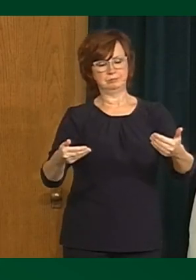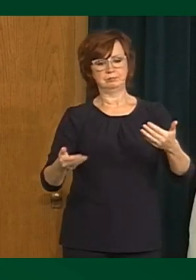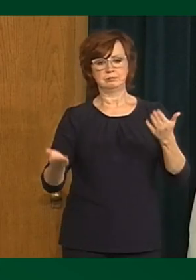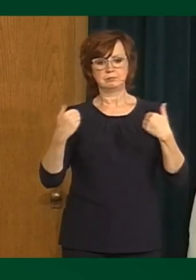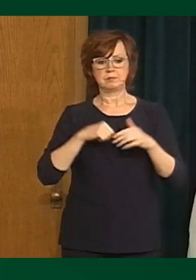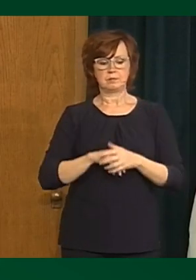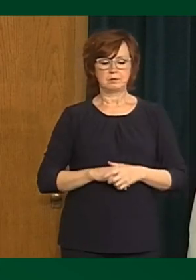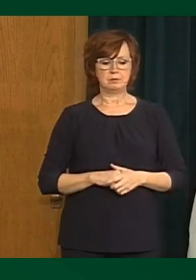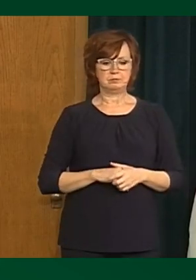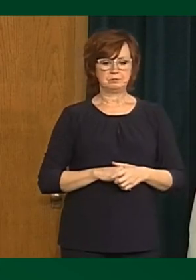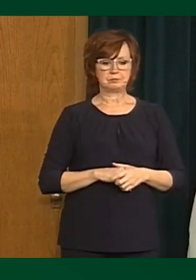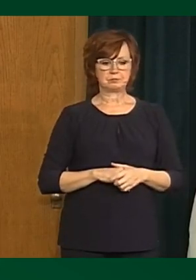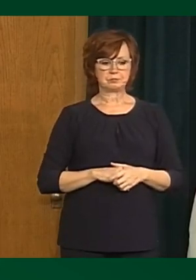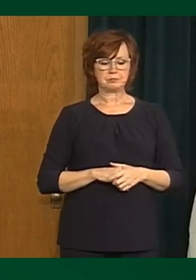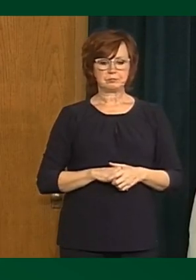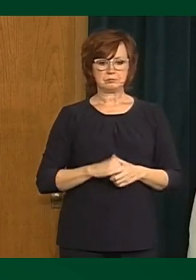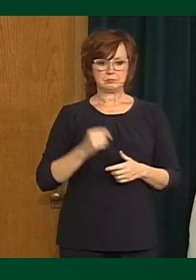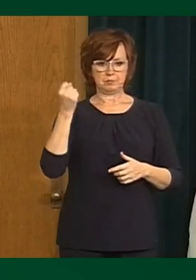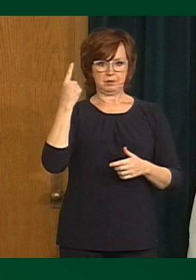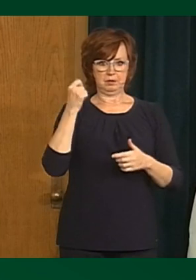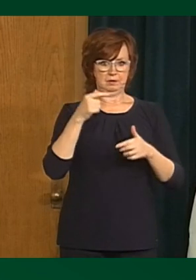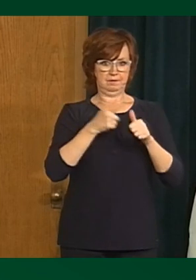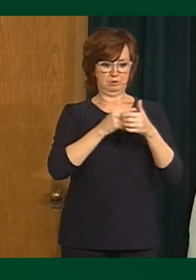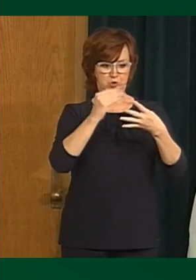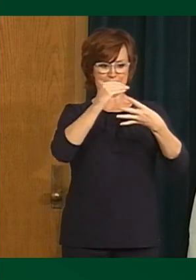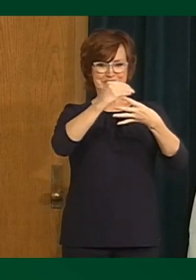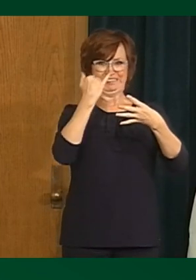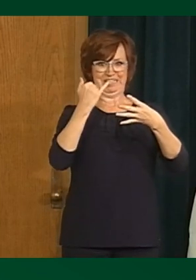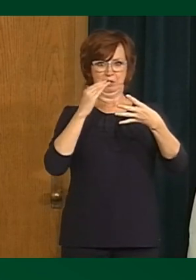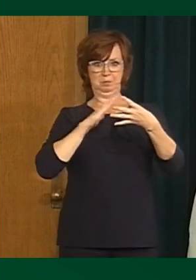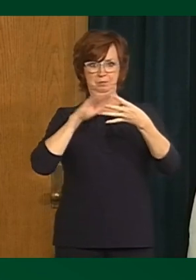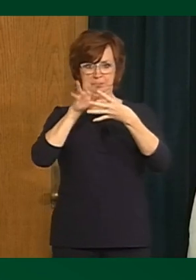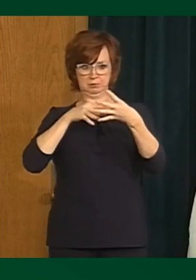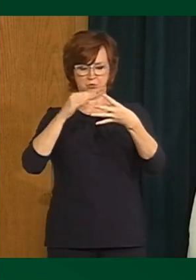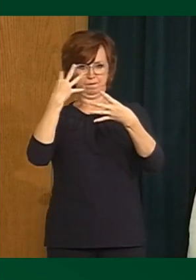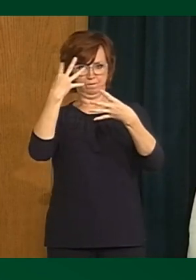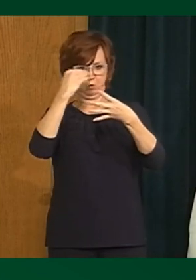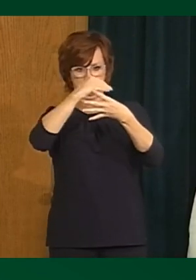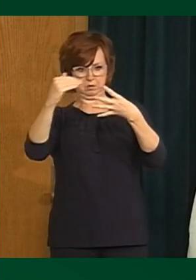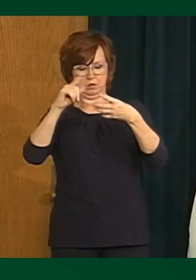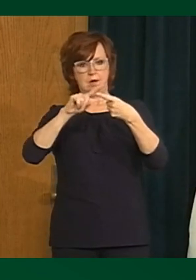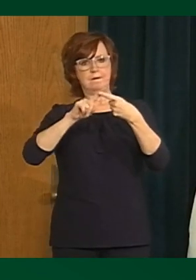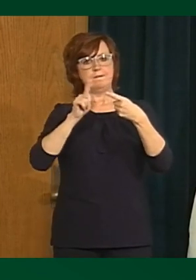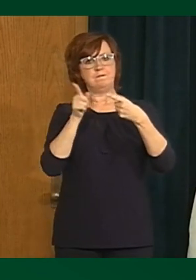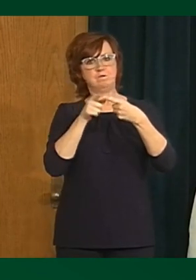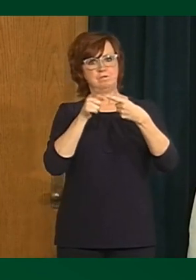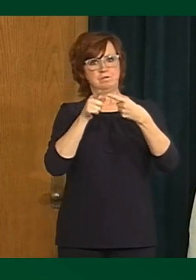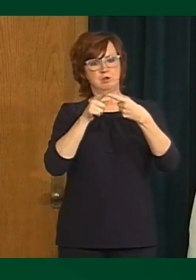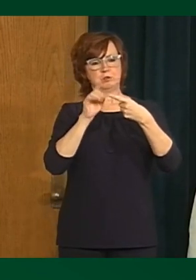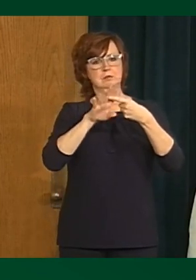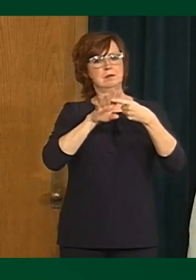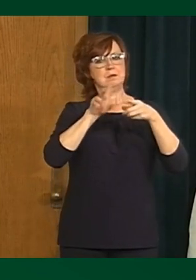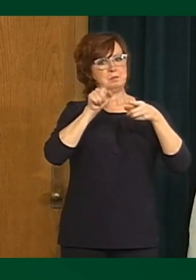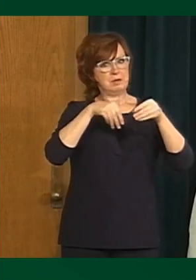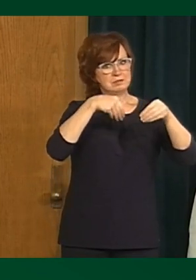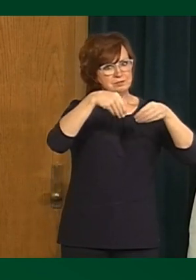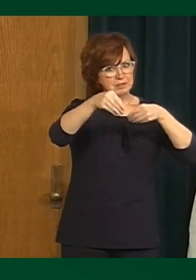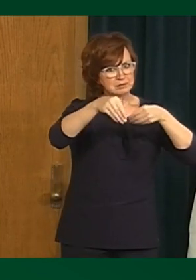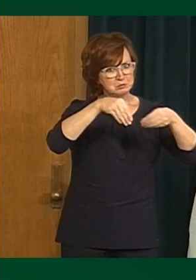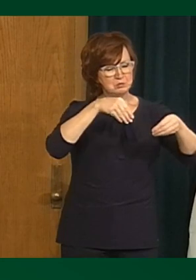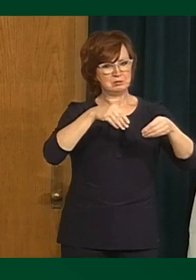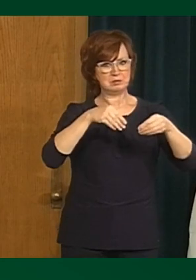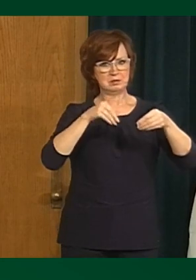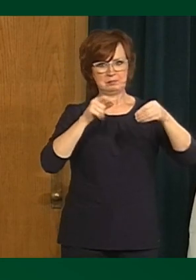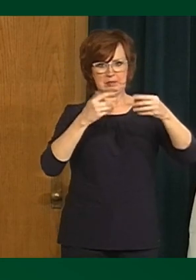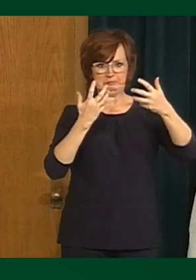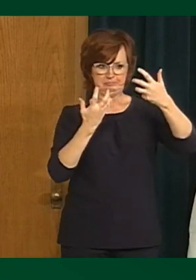on balancing both sides of the equation by being both flexible and adaptive, and we will not move further to expand services until we're